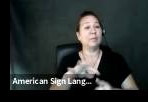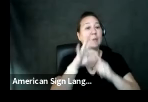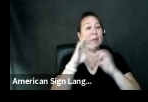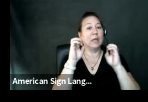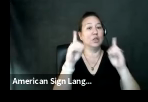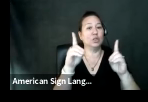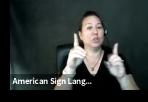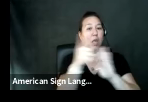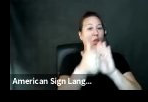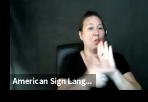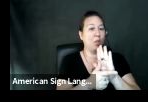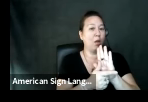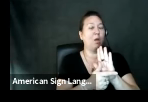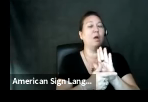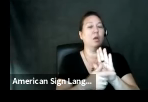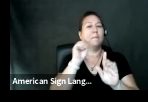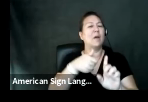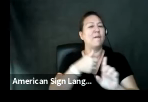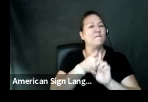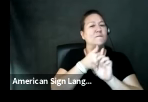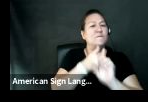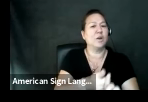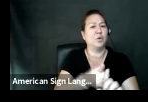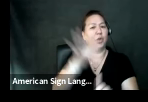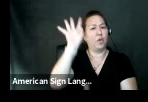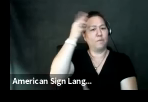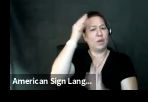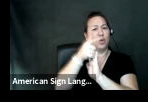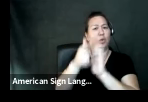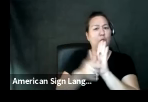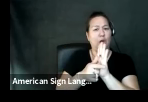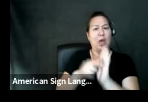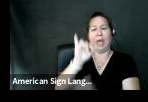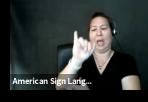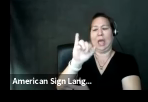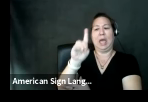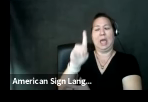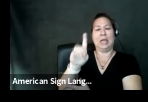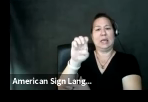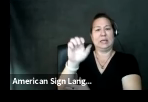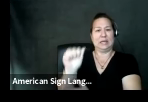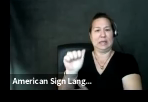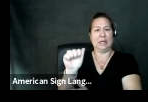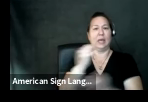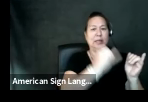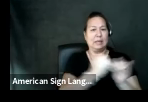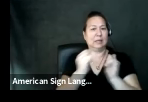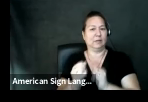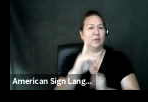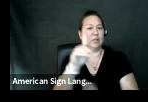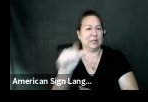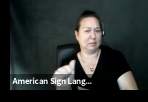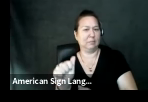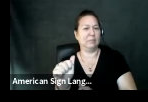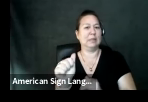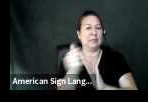from the federal government, which is our IDEA, Individuals with Disabilities Education Act. And we must also follow the state